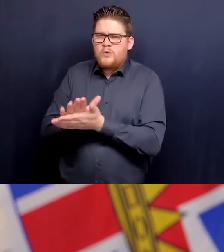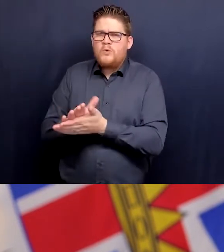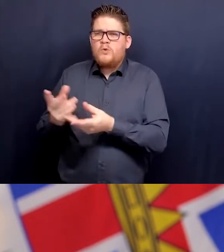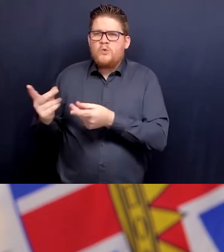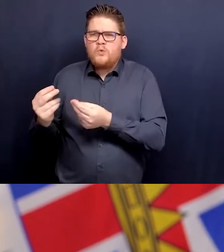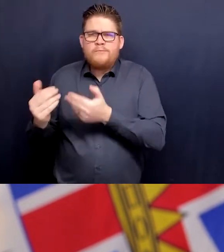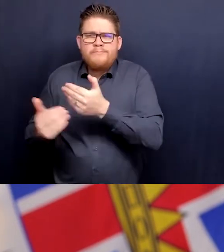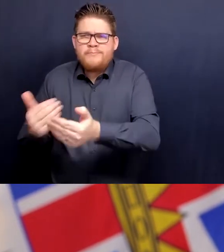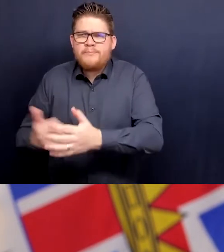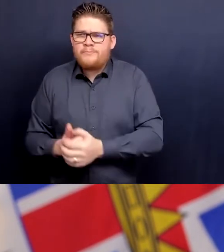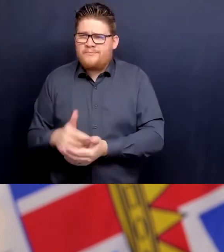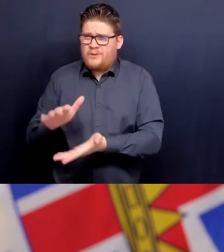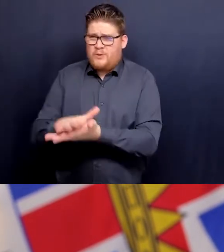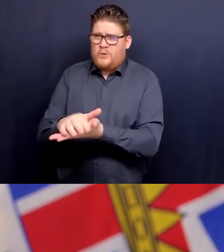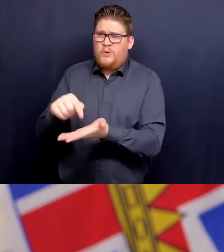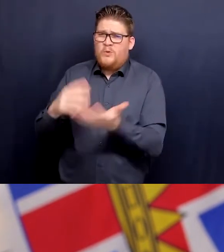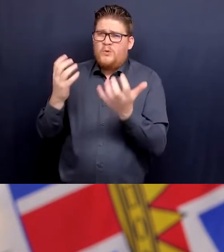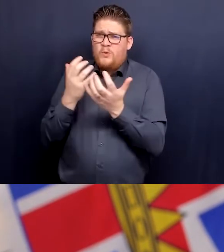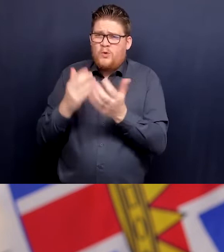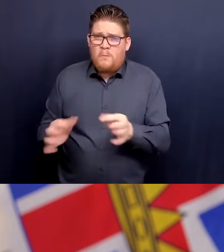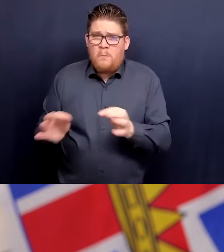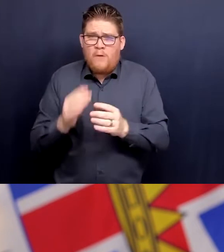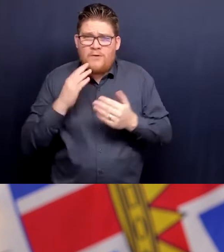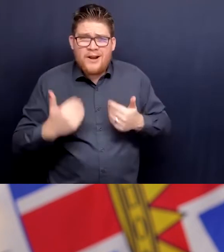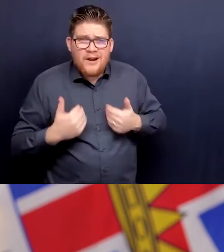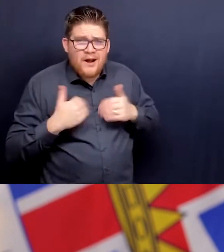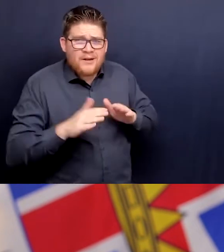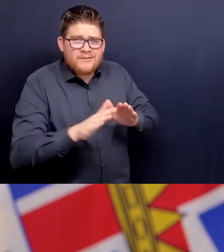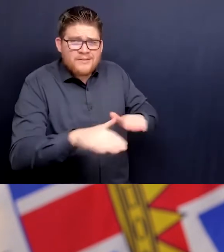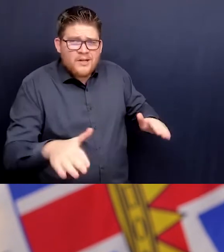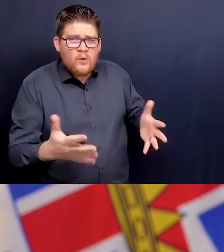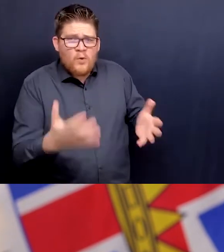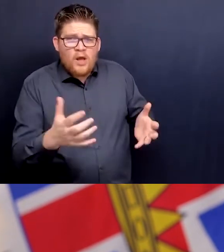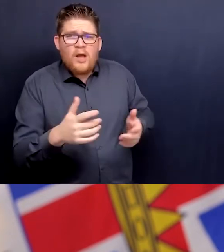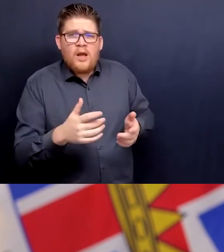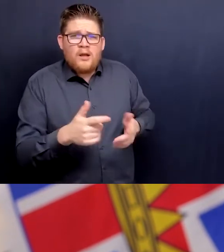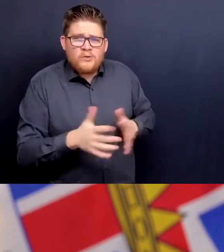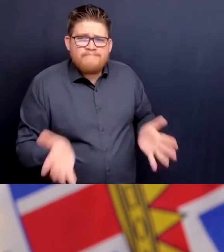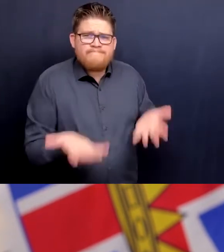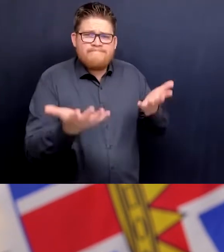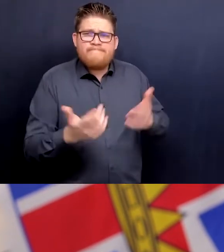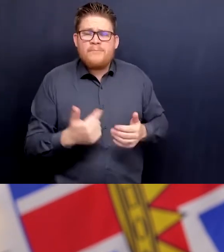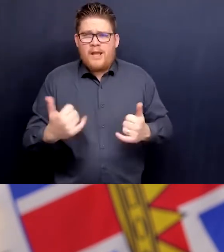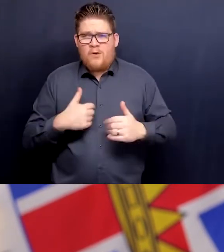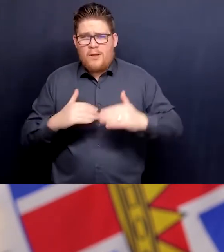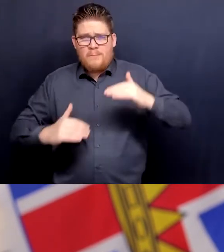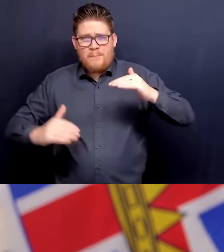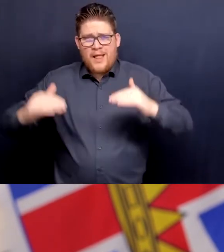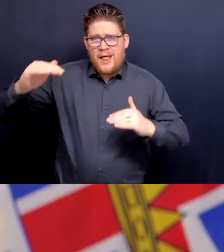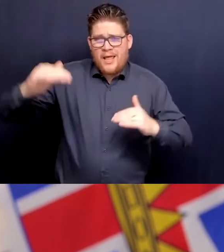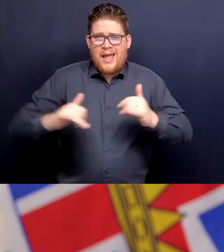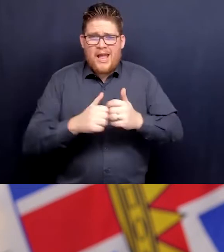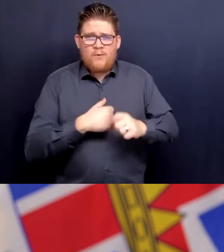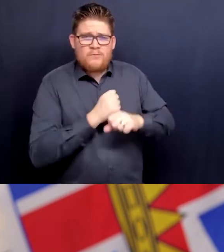young children in particular. So it is trying to balance what's needed to protect kids and mitigate those risks and ensure that we